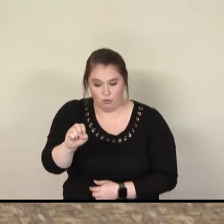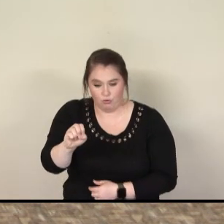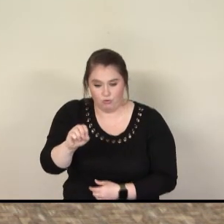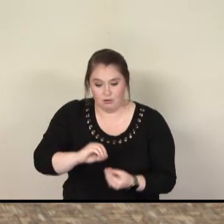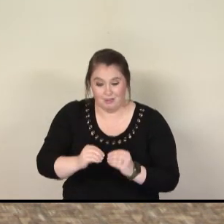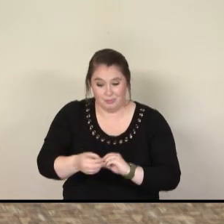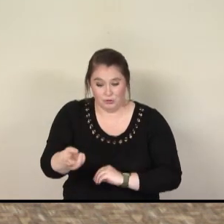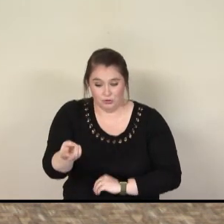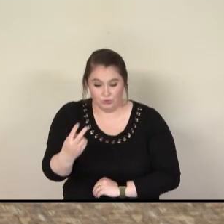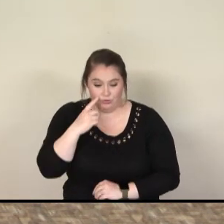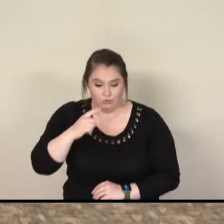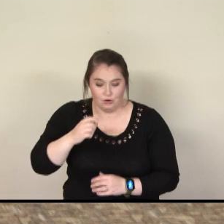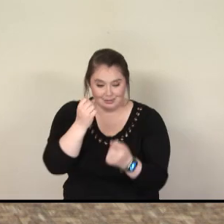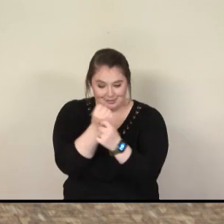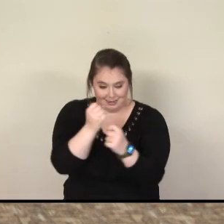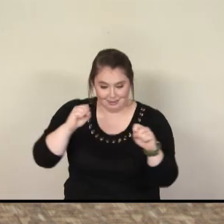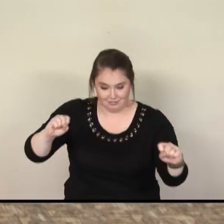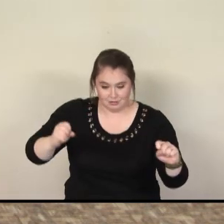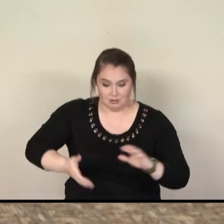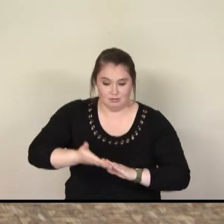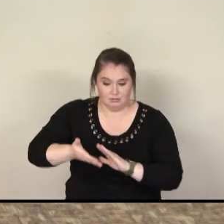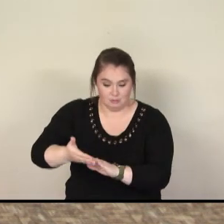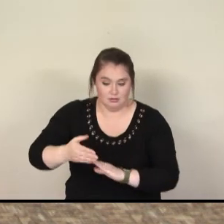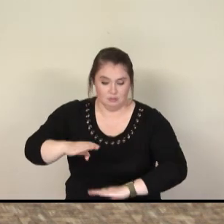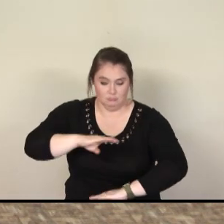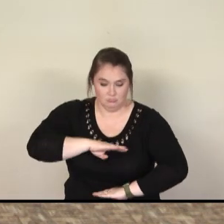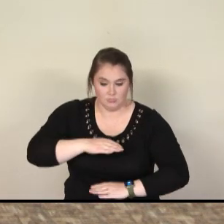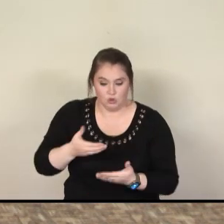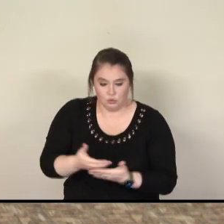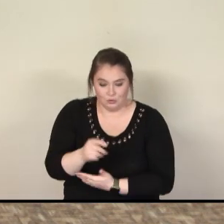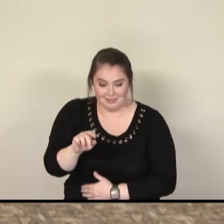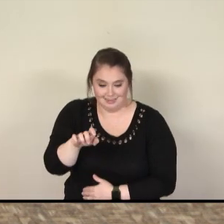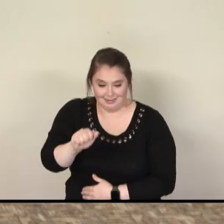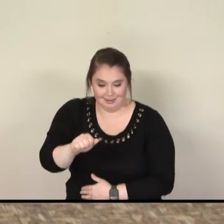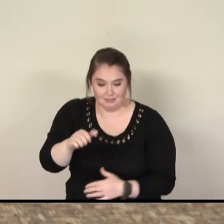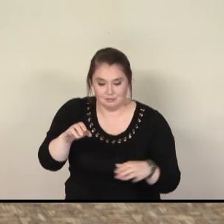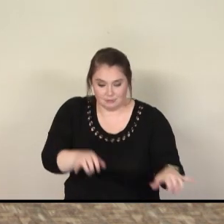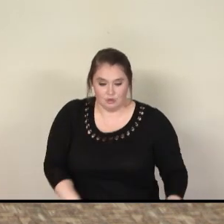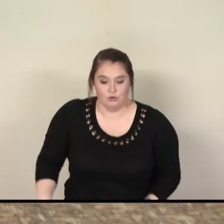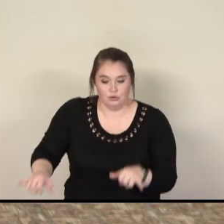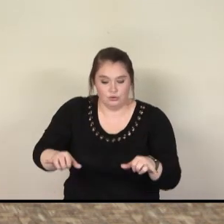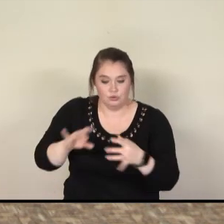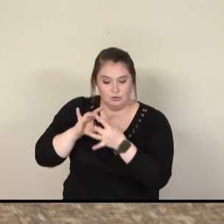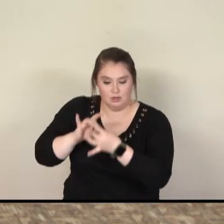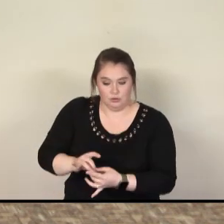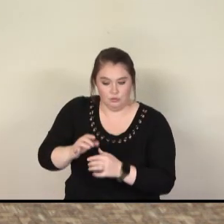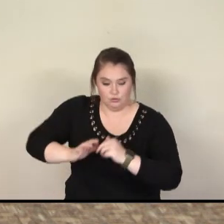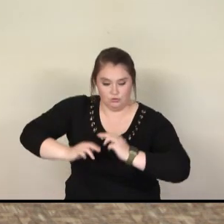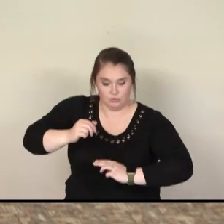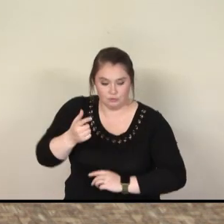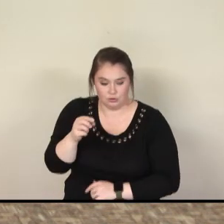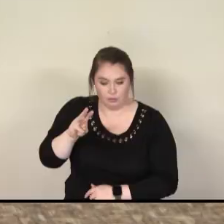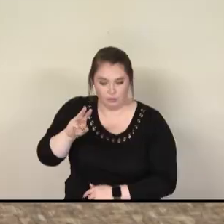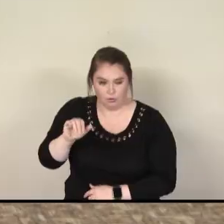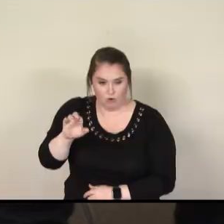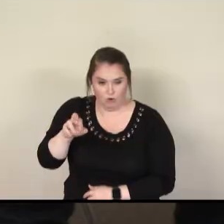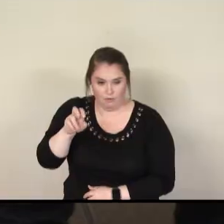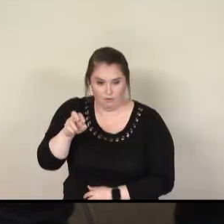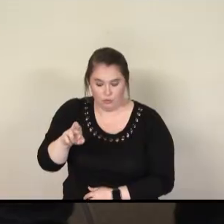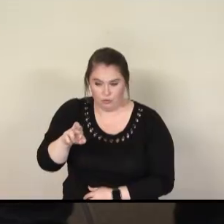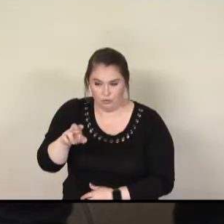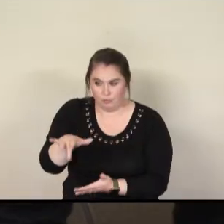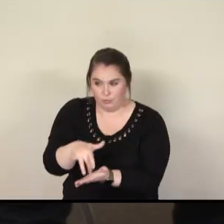Construction for safety upgrades to meet the new TEA standards related to the construction of GW Carver Middle School.